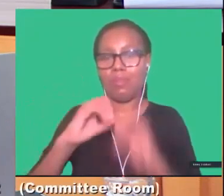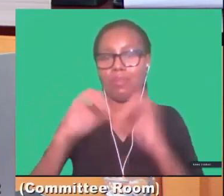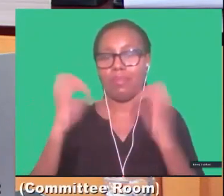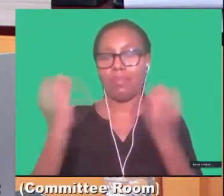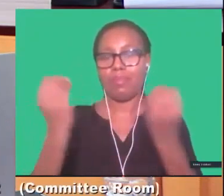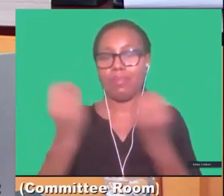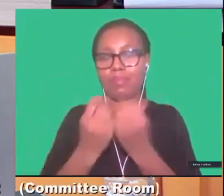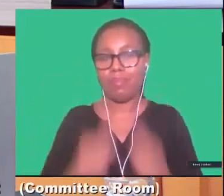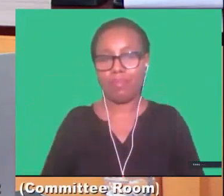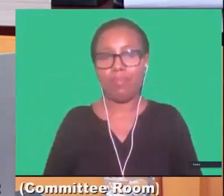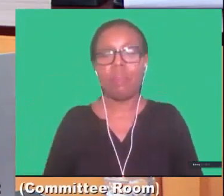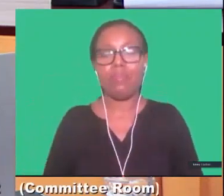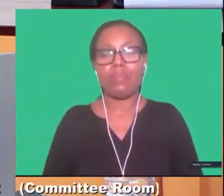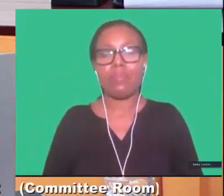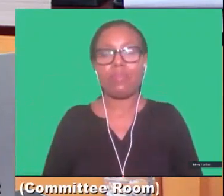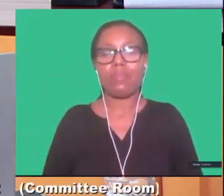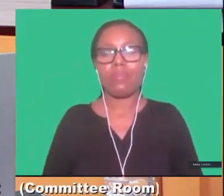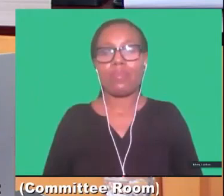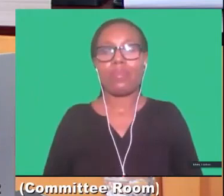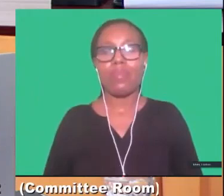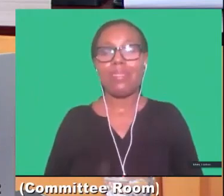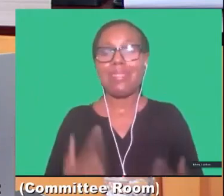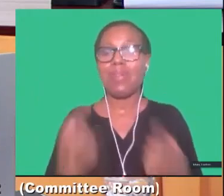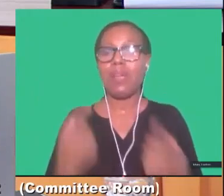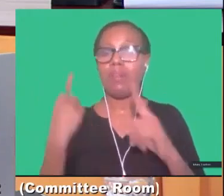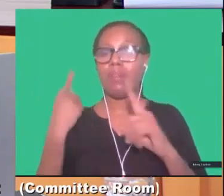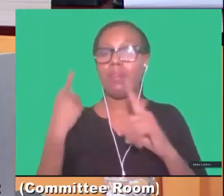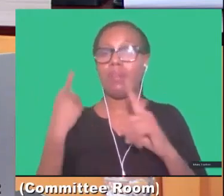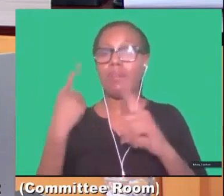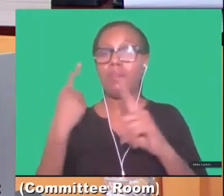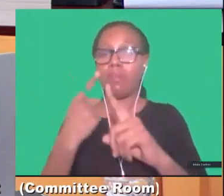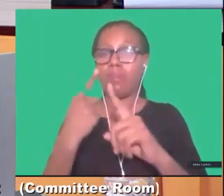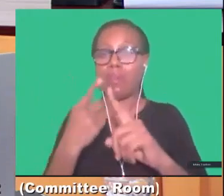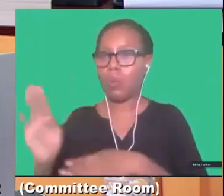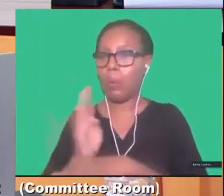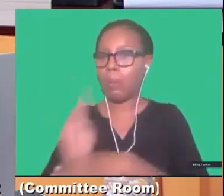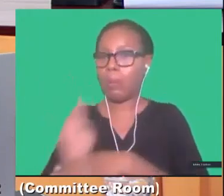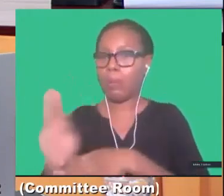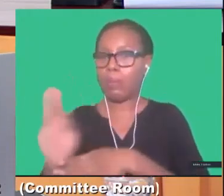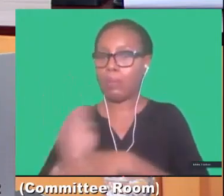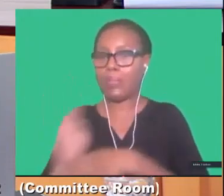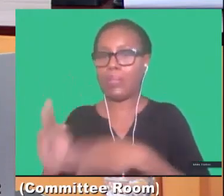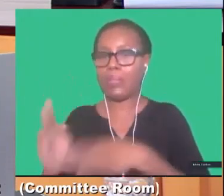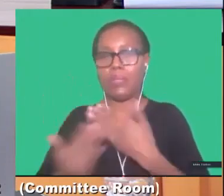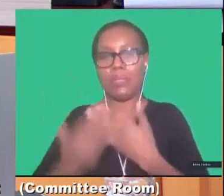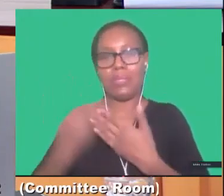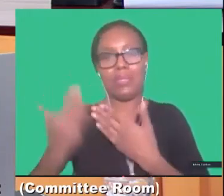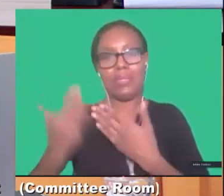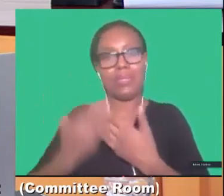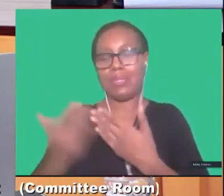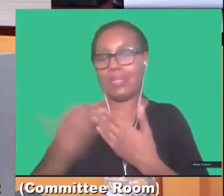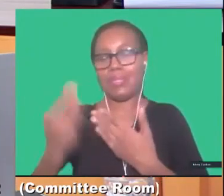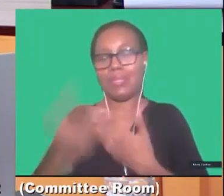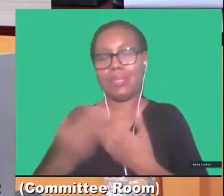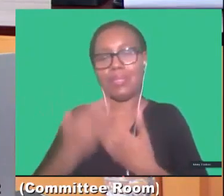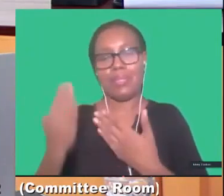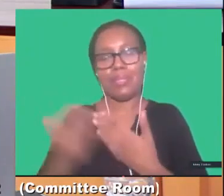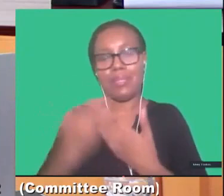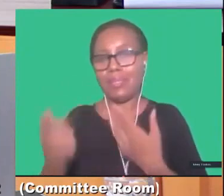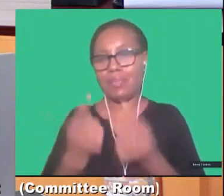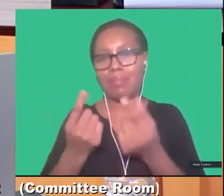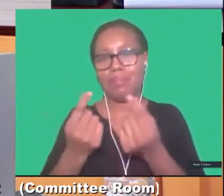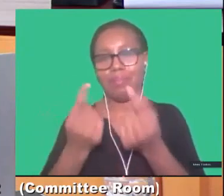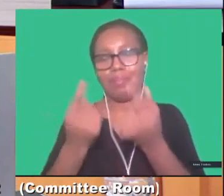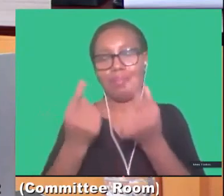the ease of doing business and to ensure that it is as easy as possible for business persons to be able